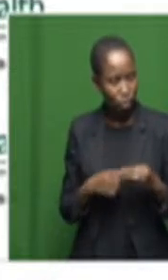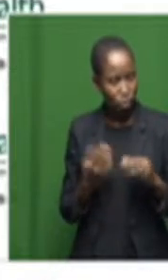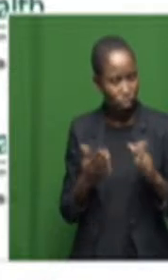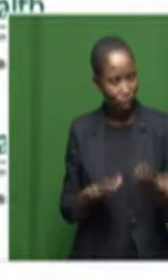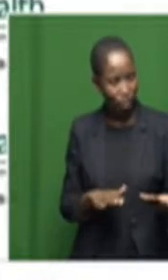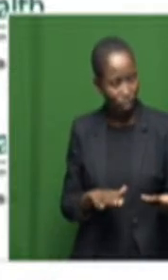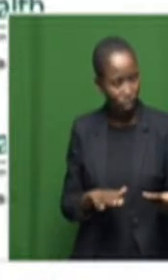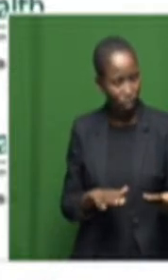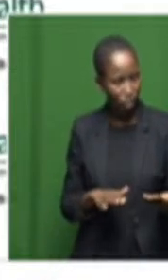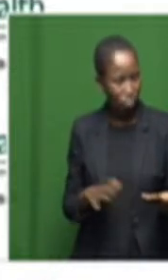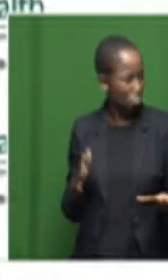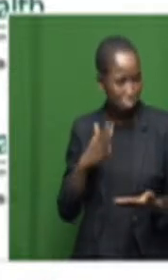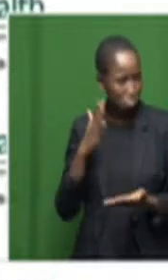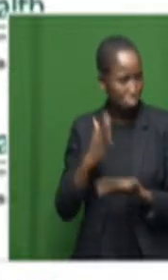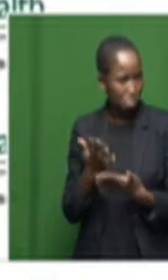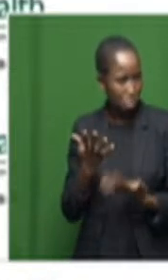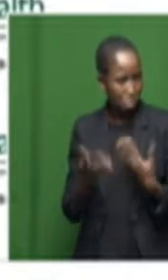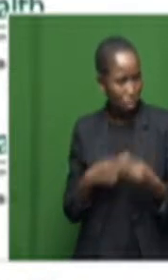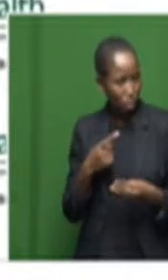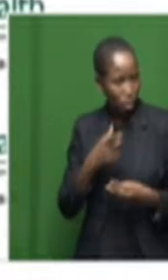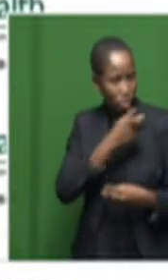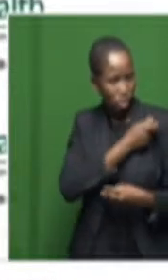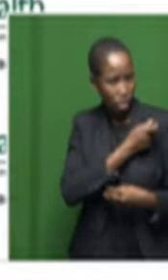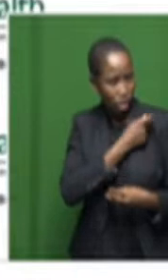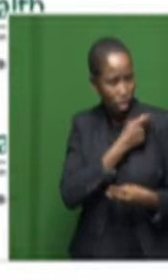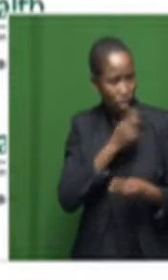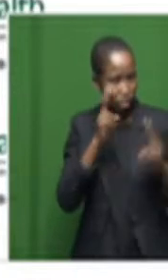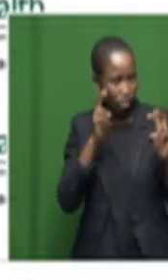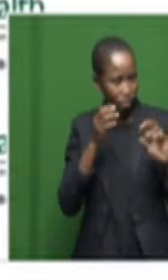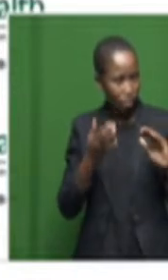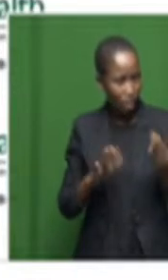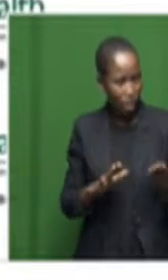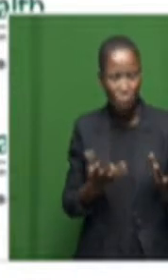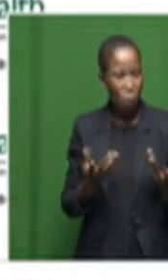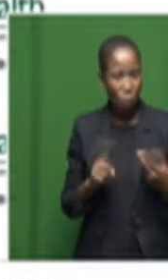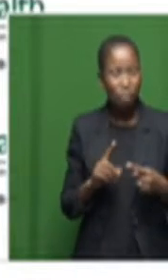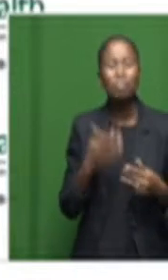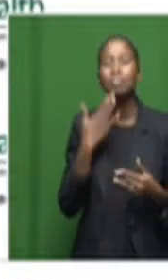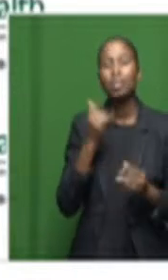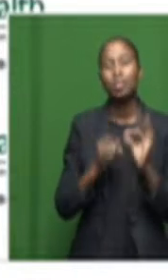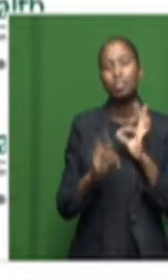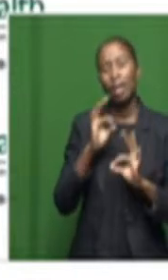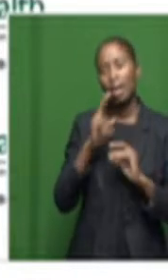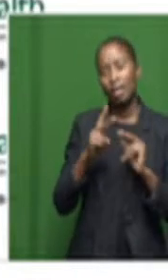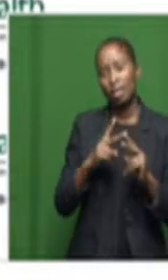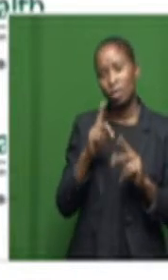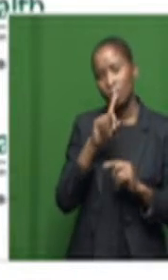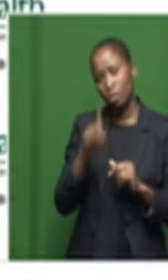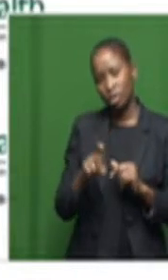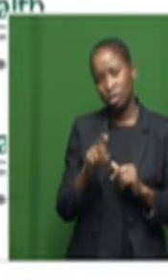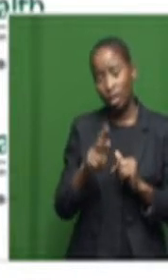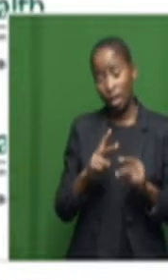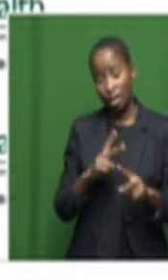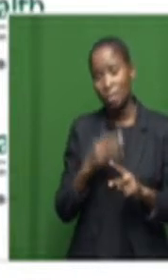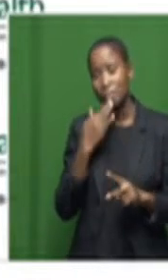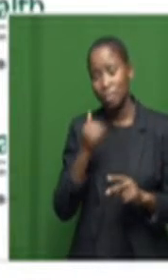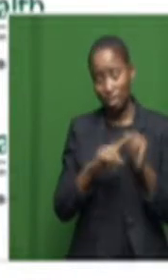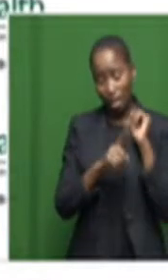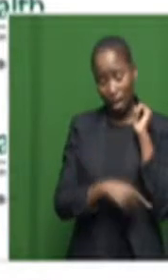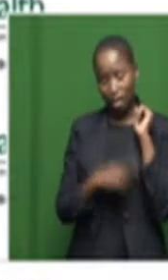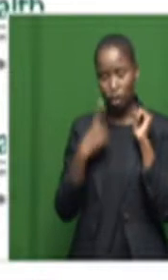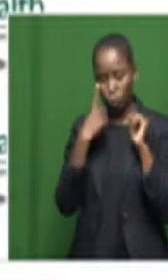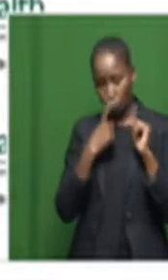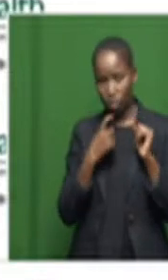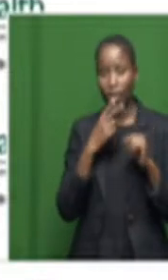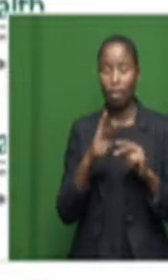deaths. I don't know whether it was about vaccine-related deaths. Foster, can you come back? Just repeat the last question so that we